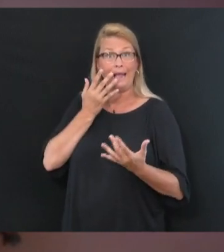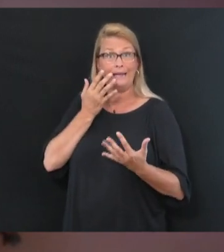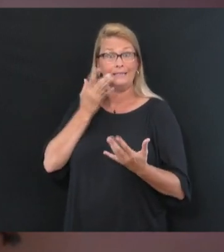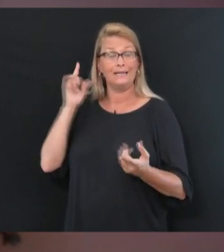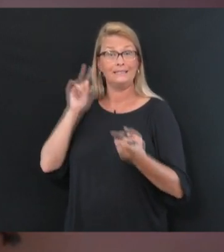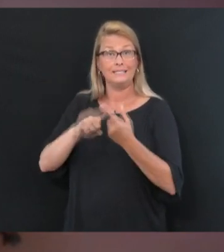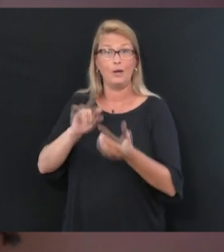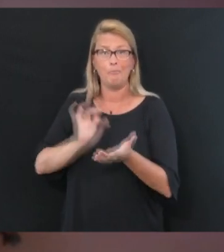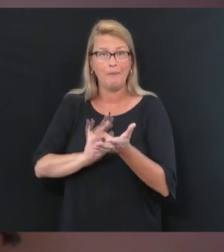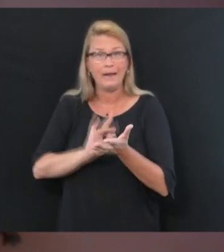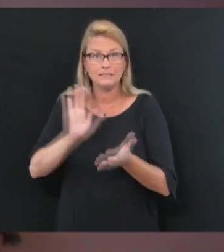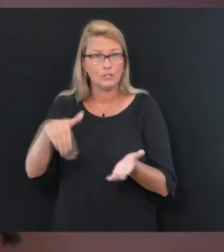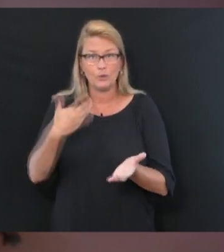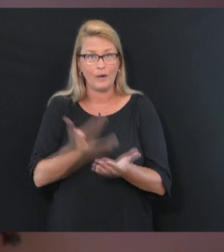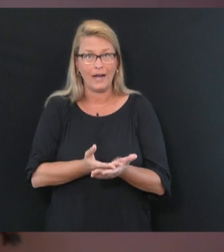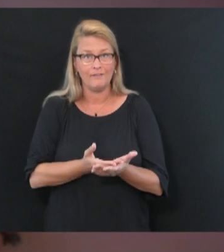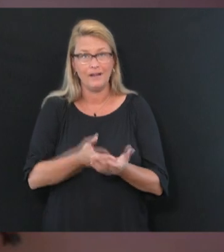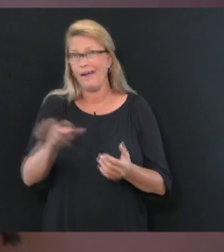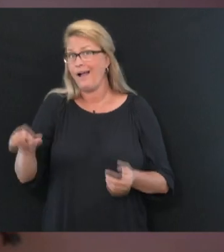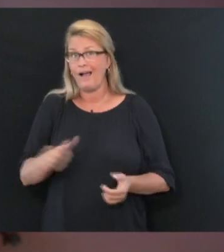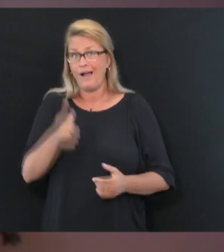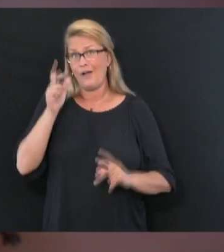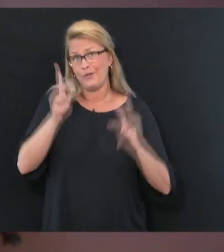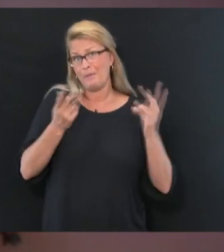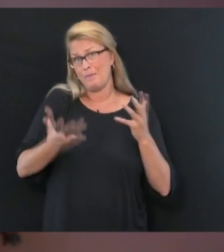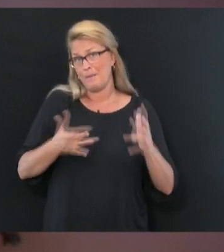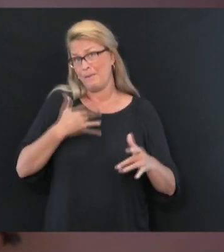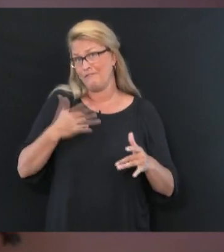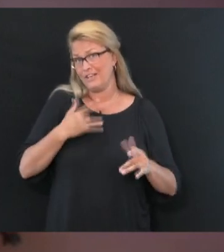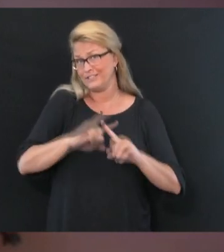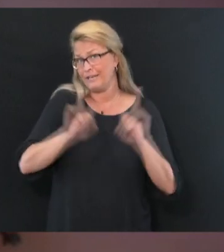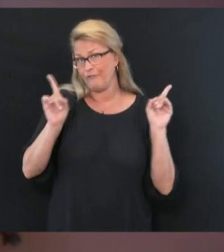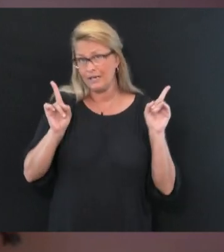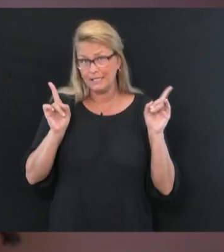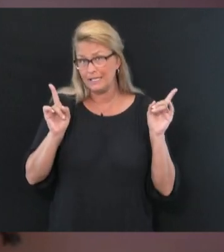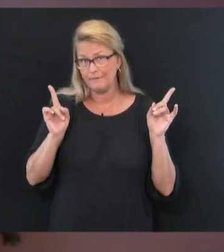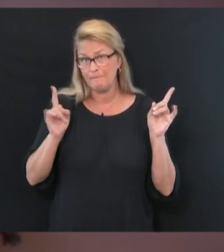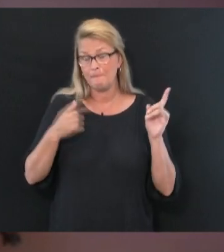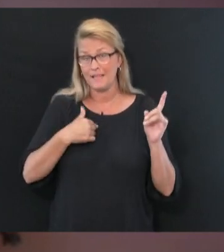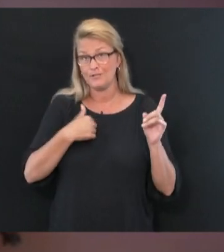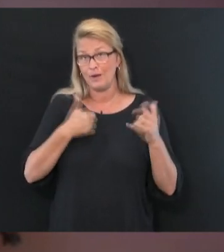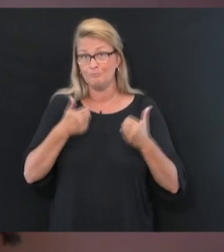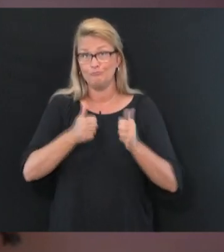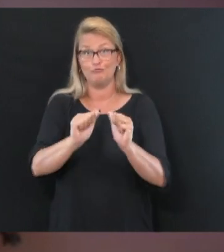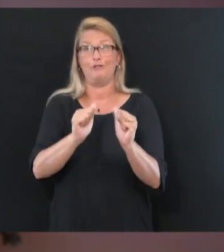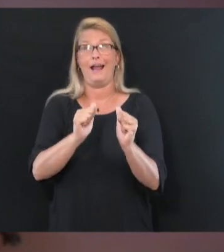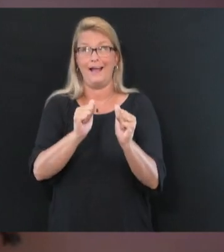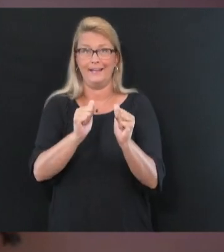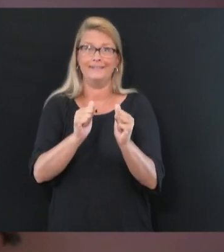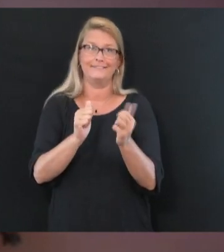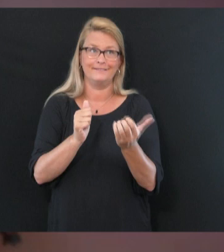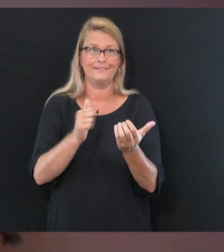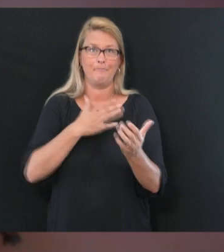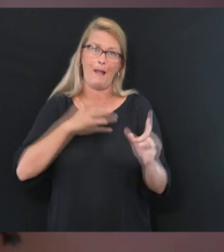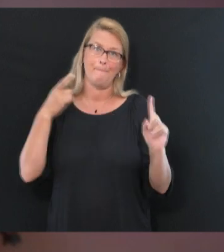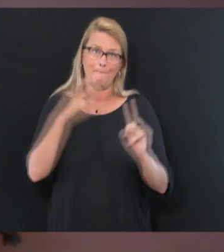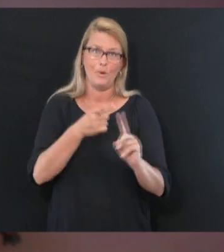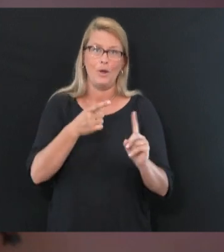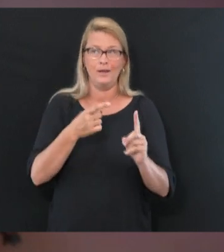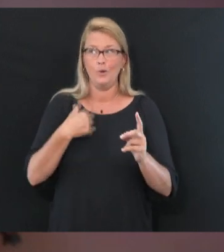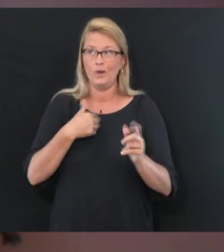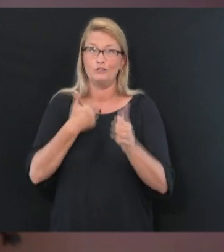drugs. Other people might feel differently. And I was really trying to say that while we do everything to make sure things are as safe